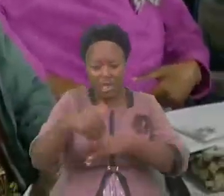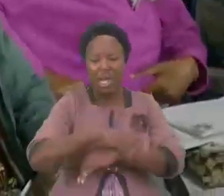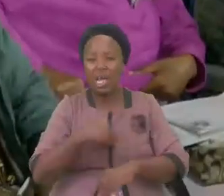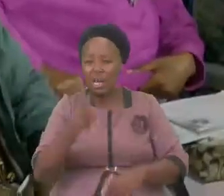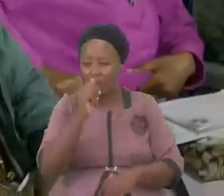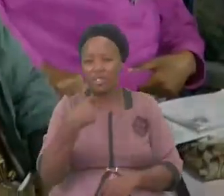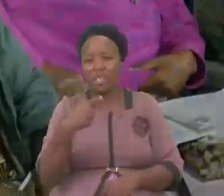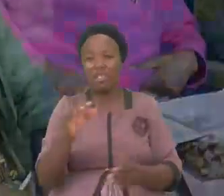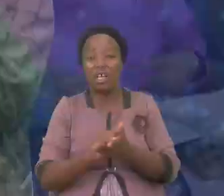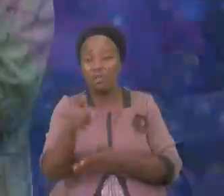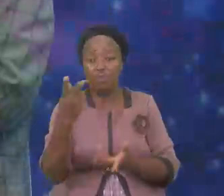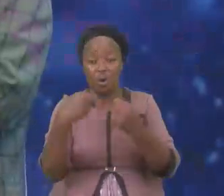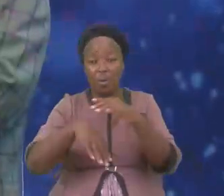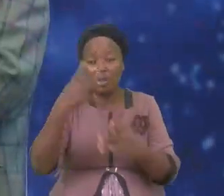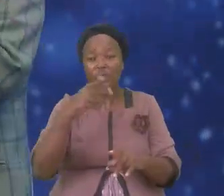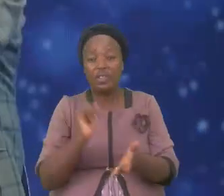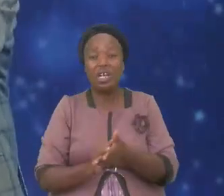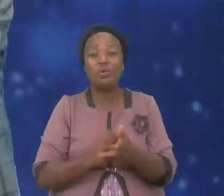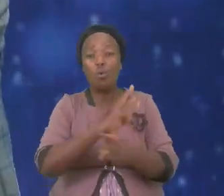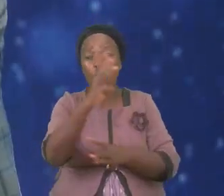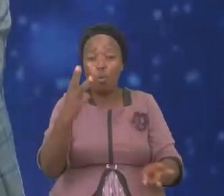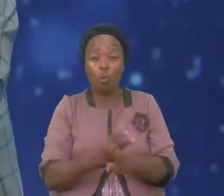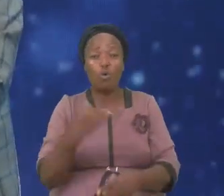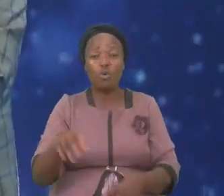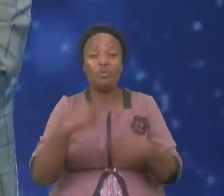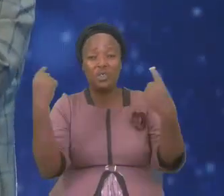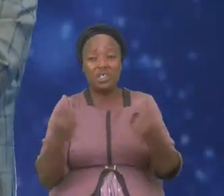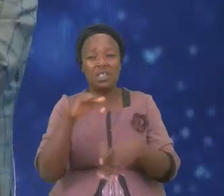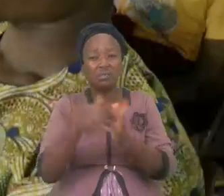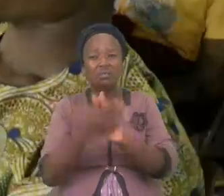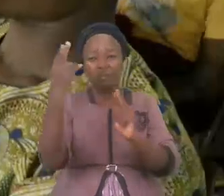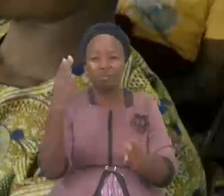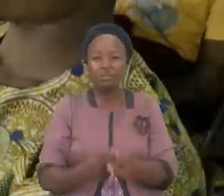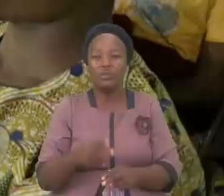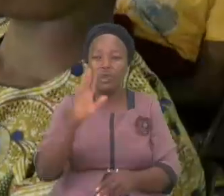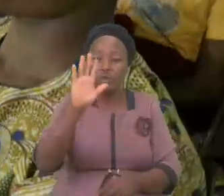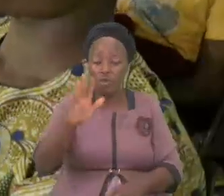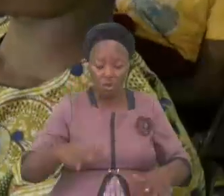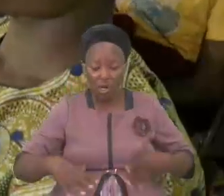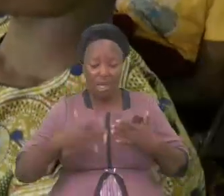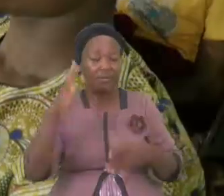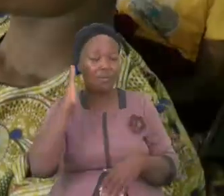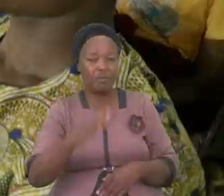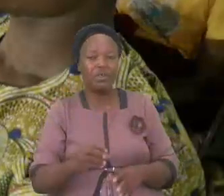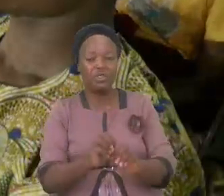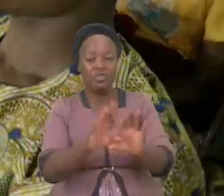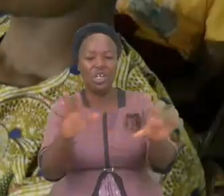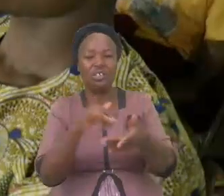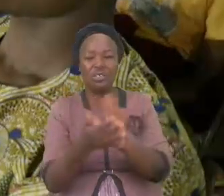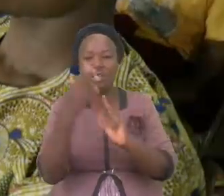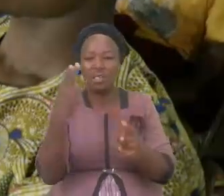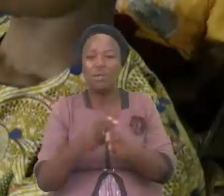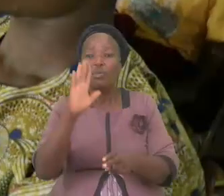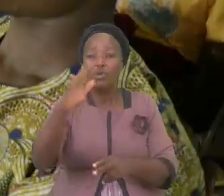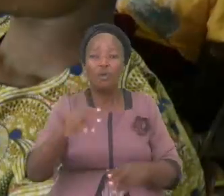Your life will shine. Amen. Your family will make progress. Amen. Your health will be what it ought